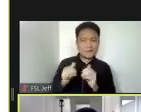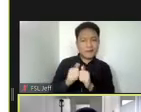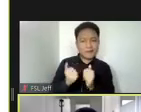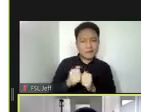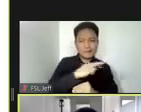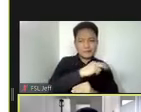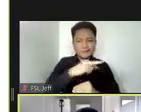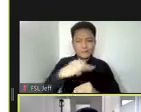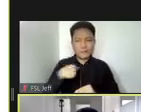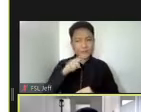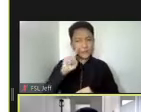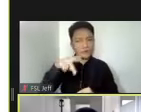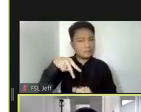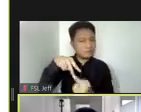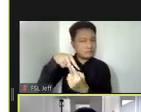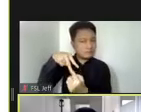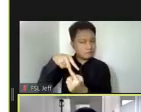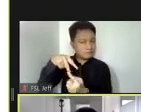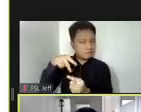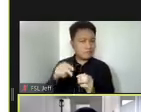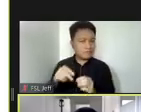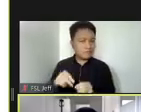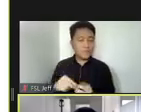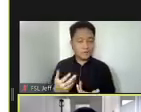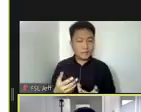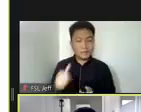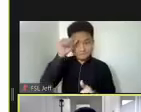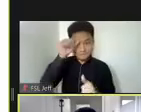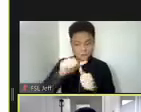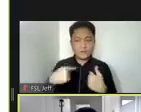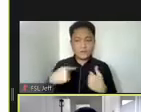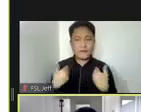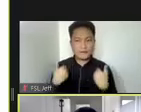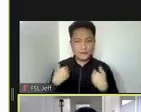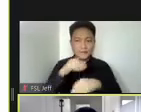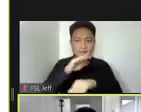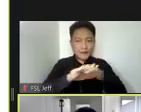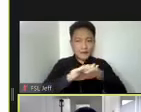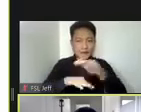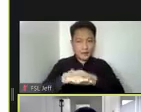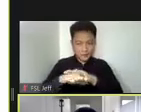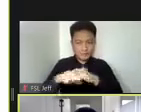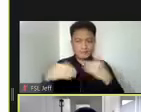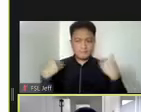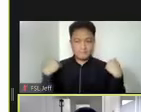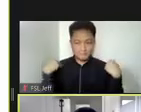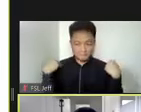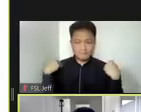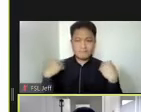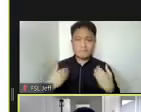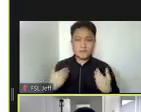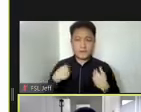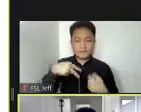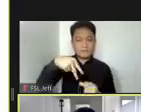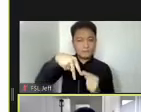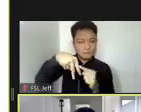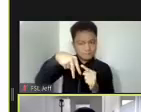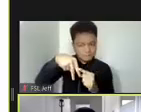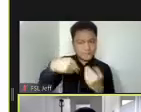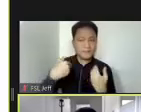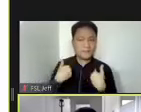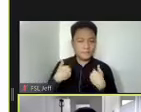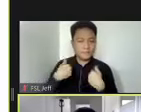I still have left leg. It's only a matter of how do you badly want it. With determination and